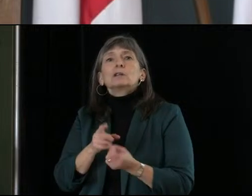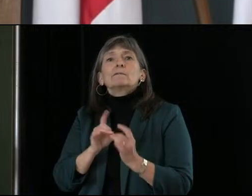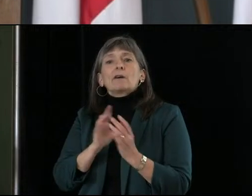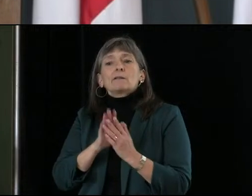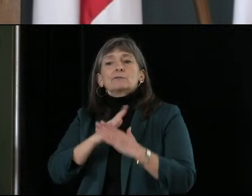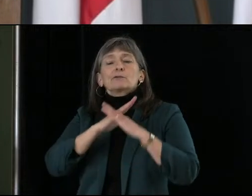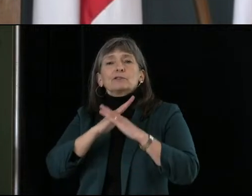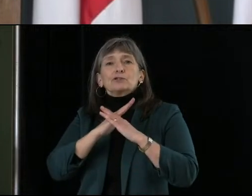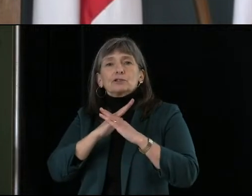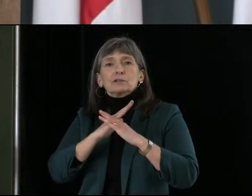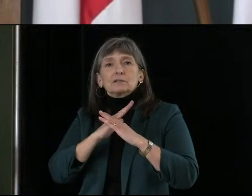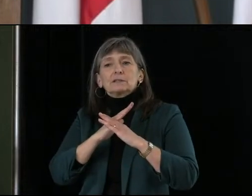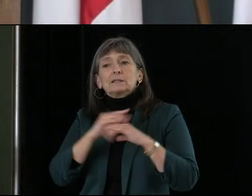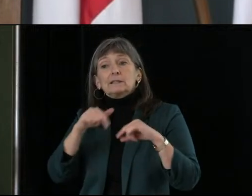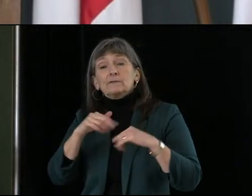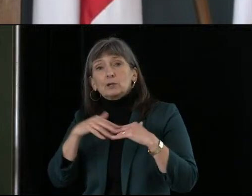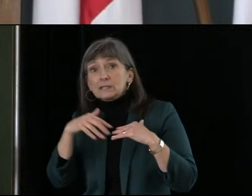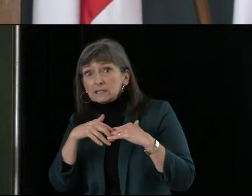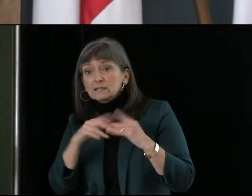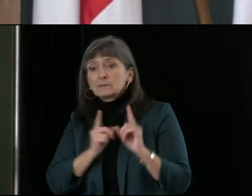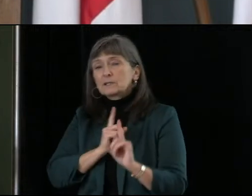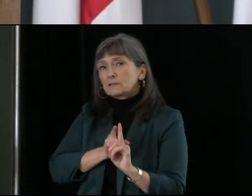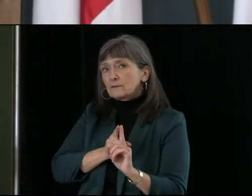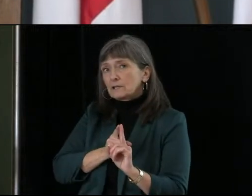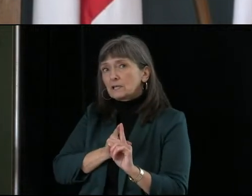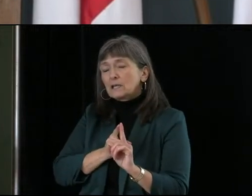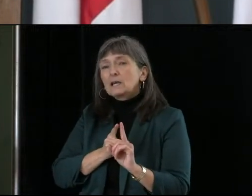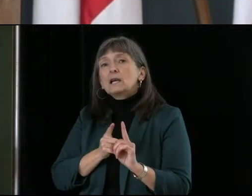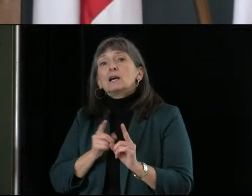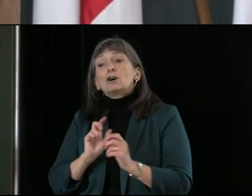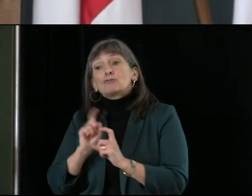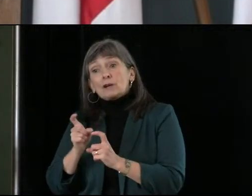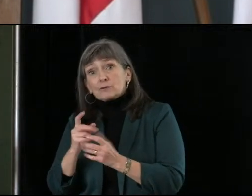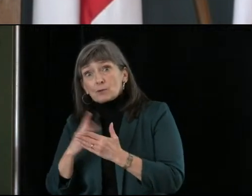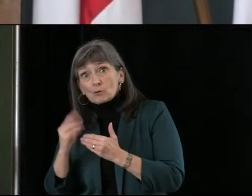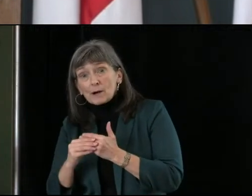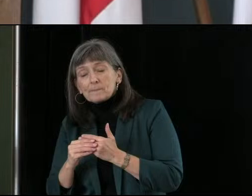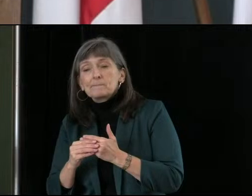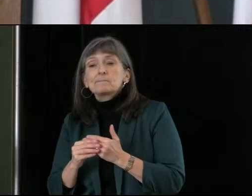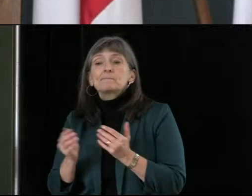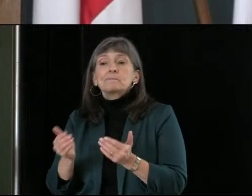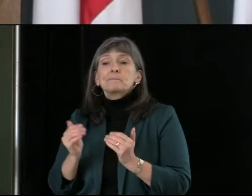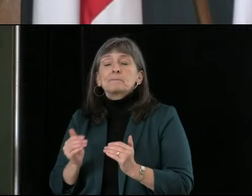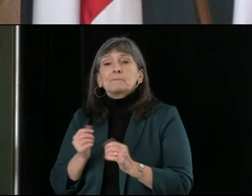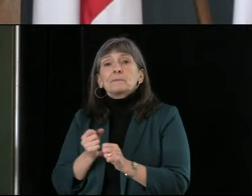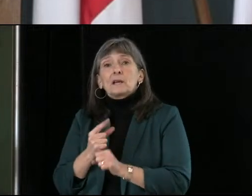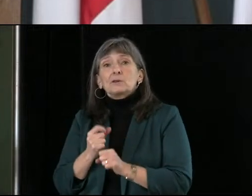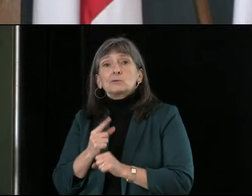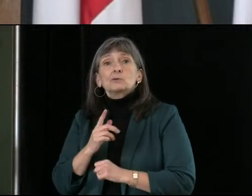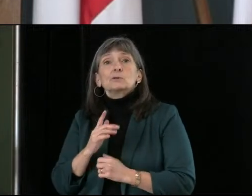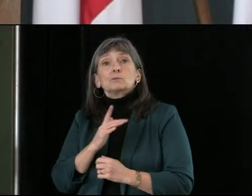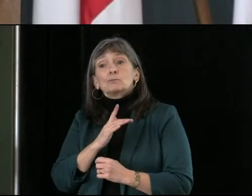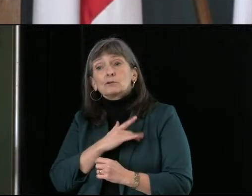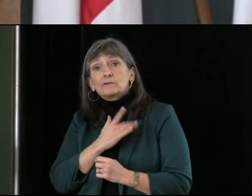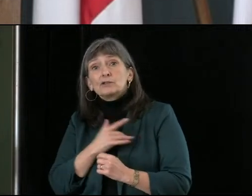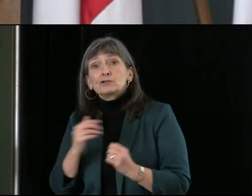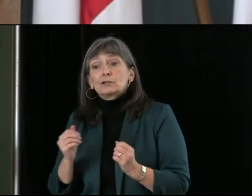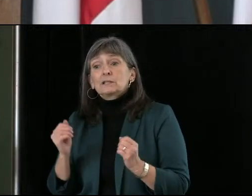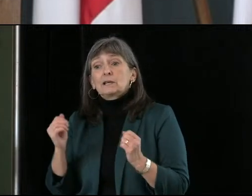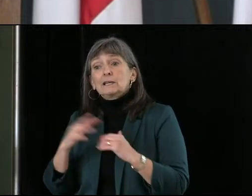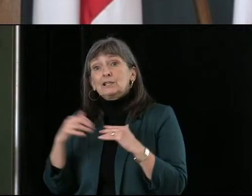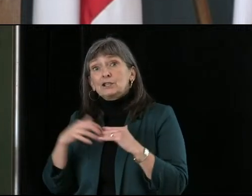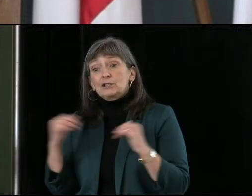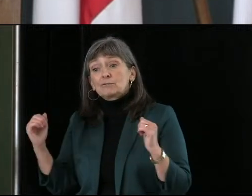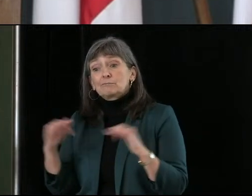initiatives, including the Indigenous Violence Prevention Grants Program, the annual Provincial Indigenous Women's Gathering,